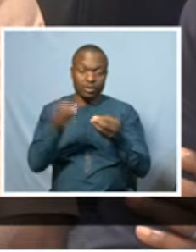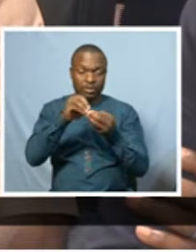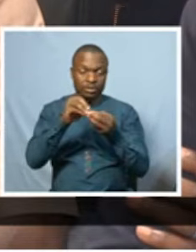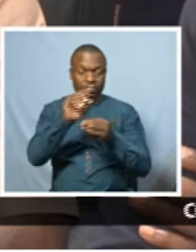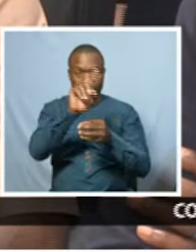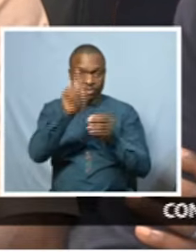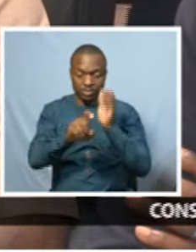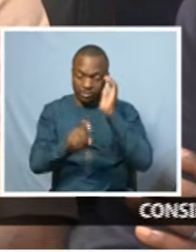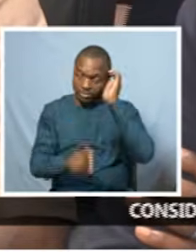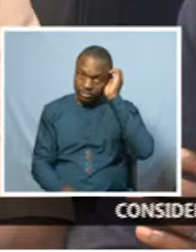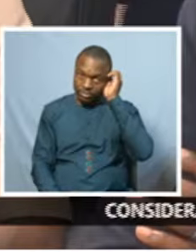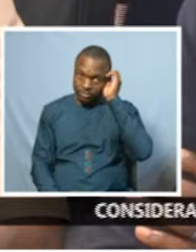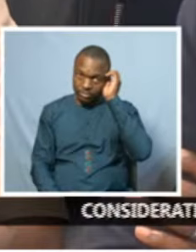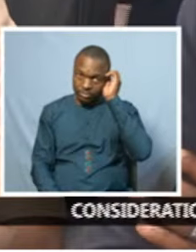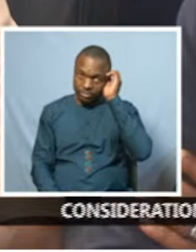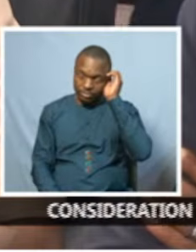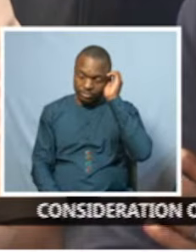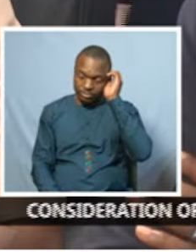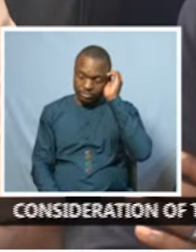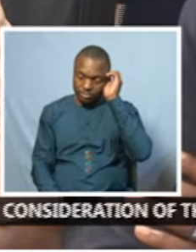question.